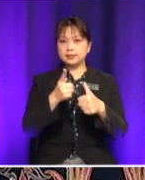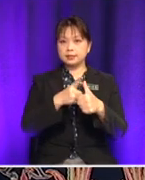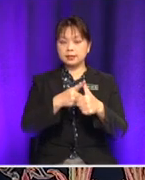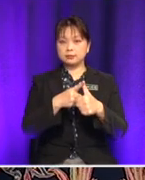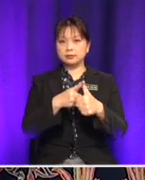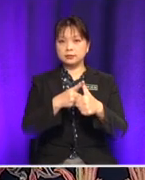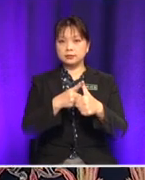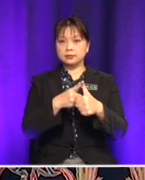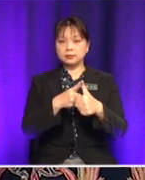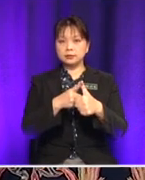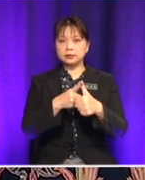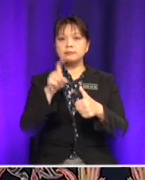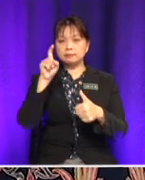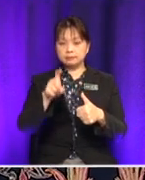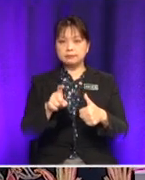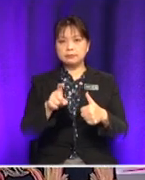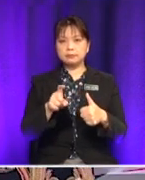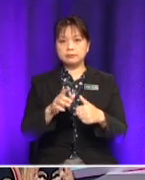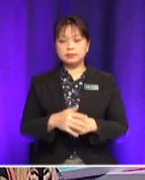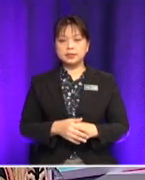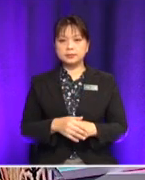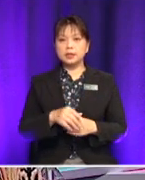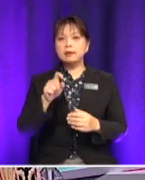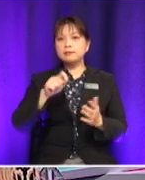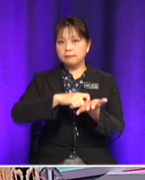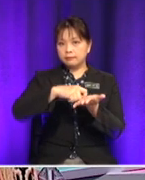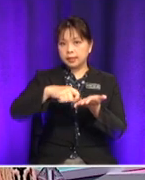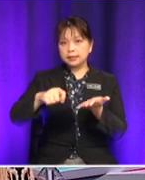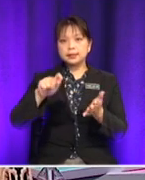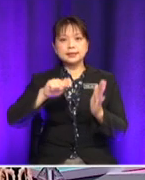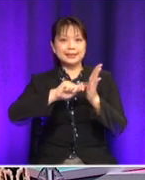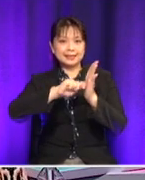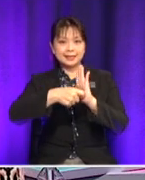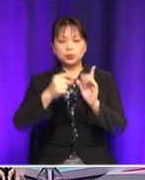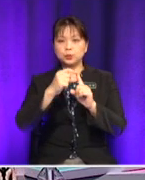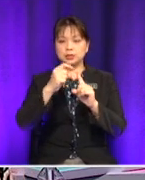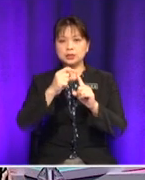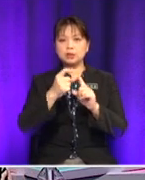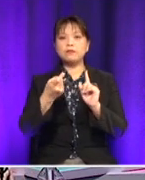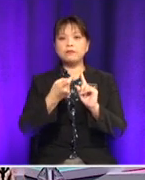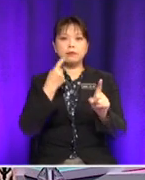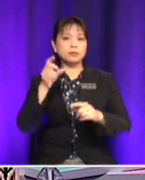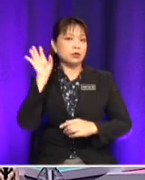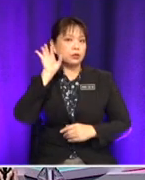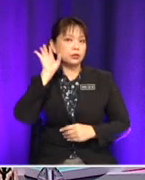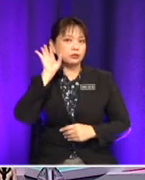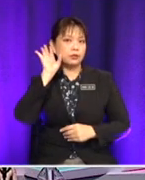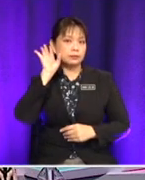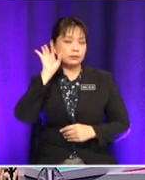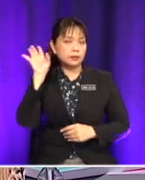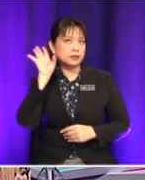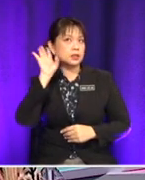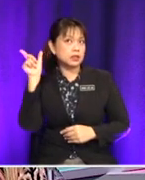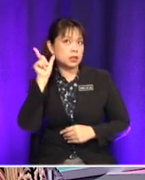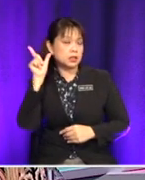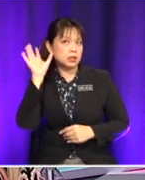that they have to be aware of. First, they need to write the keywords heard from the audio. Remember, the first one, they need to write the keywords from